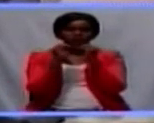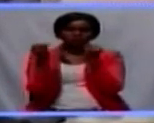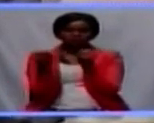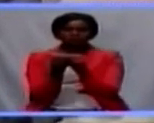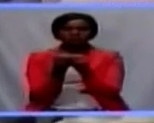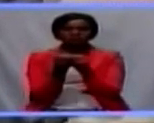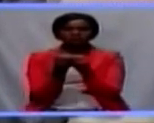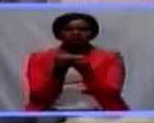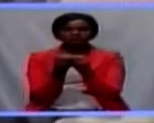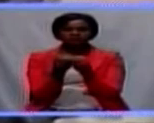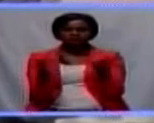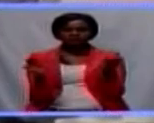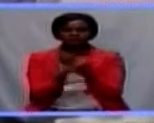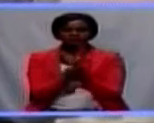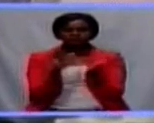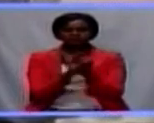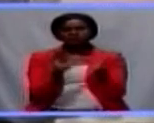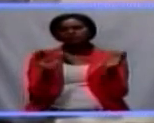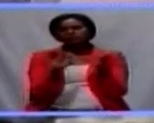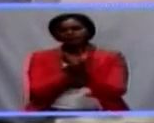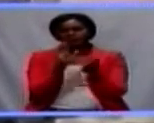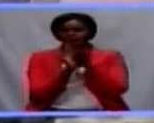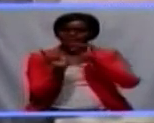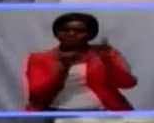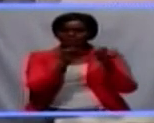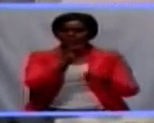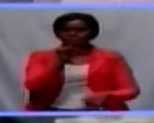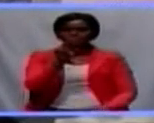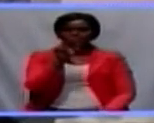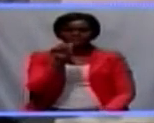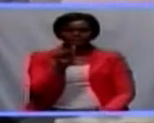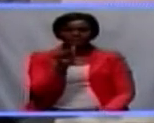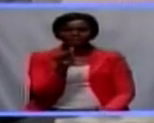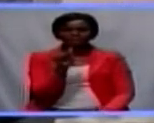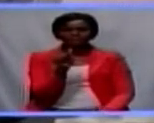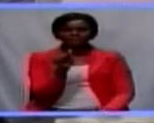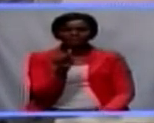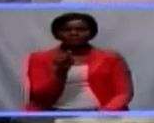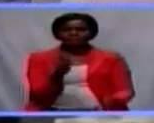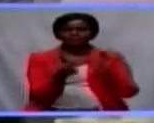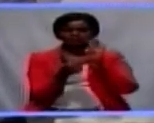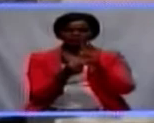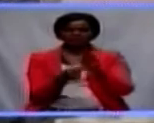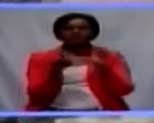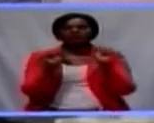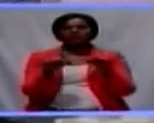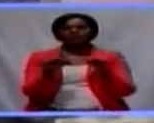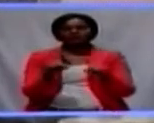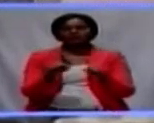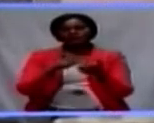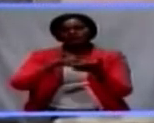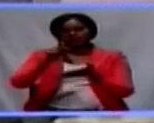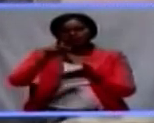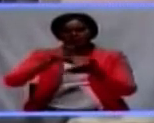agent, quickly come to ZRA and indicate the possibility of you delaying to pay the